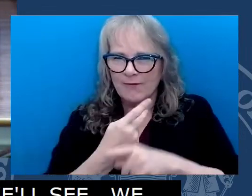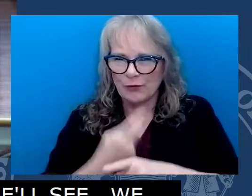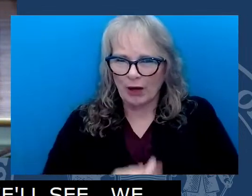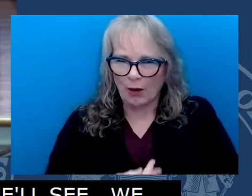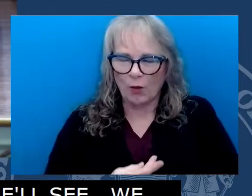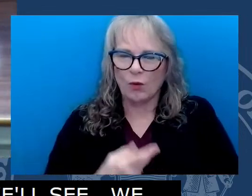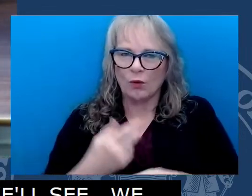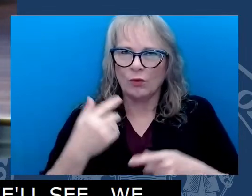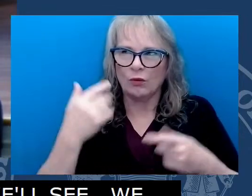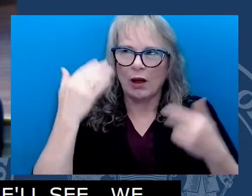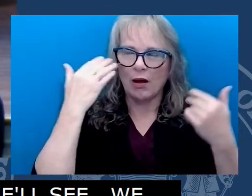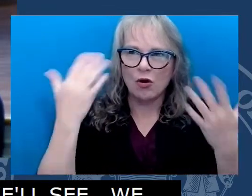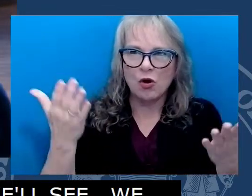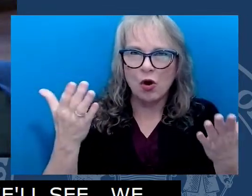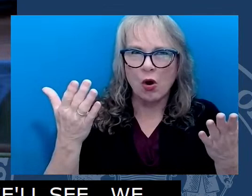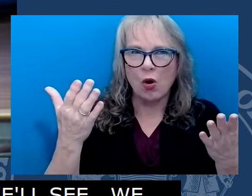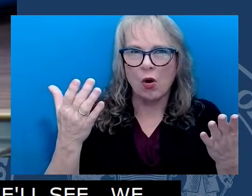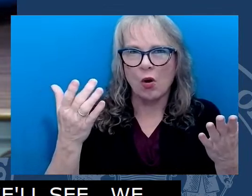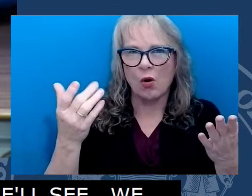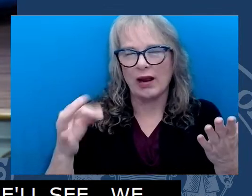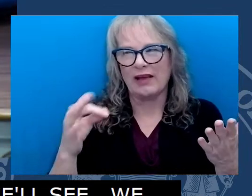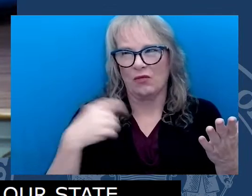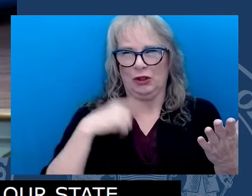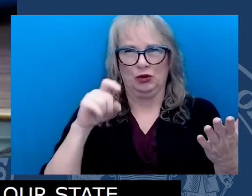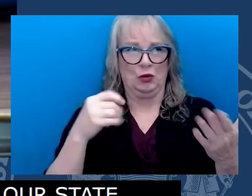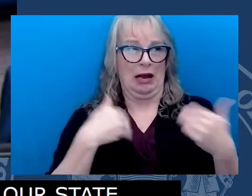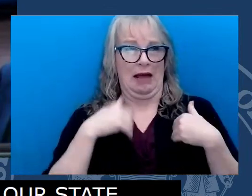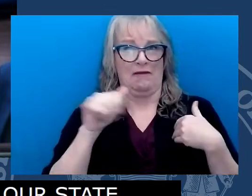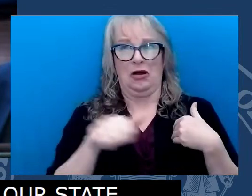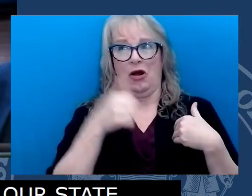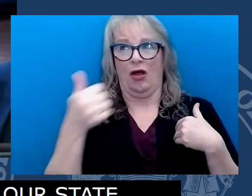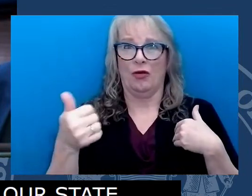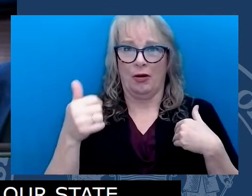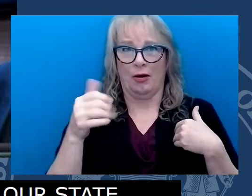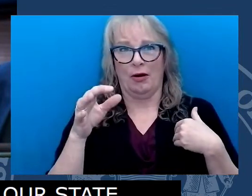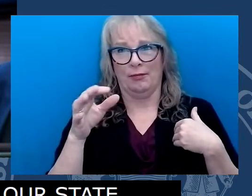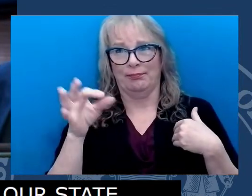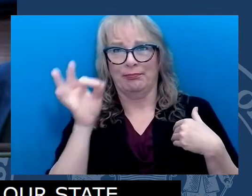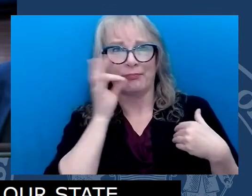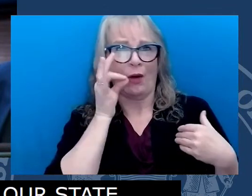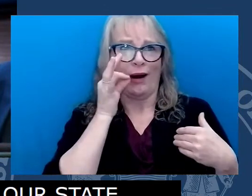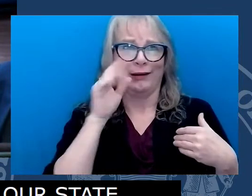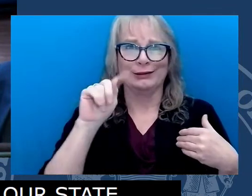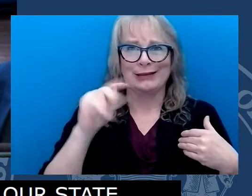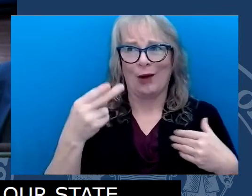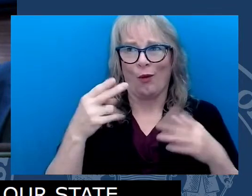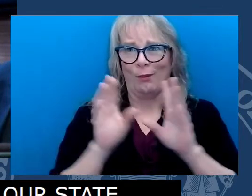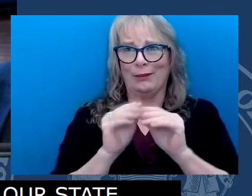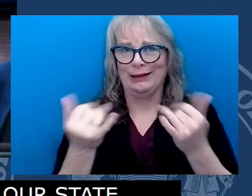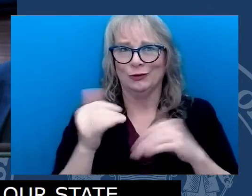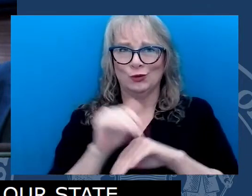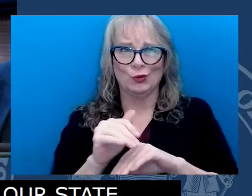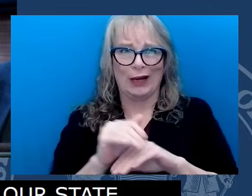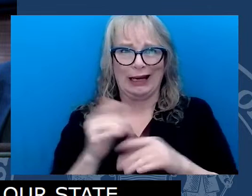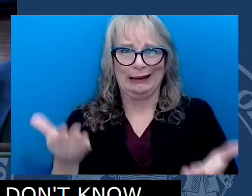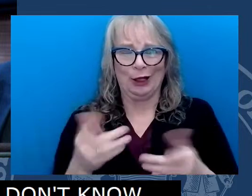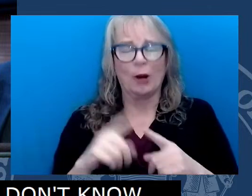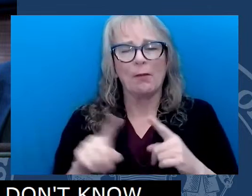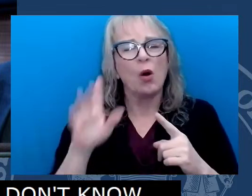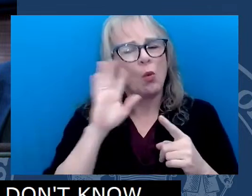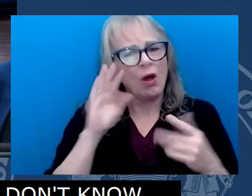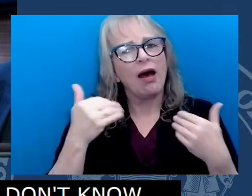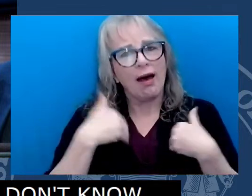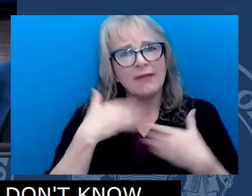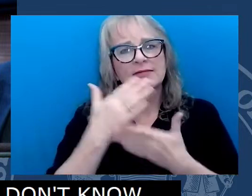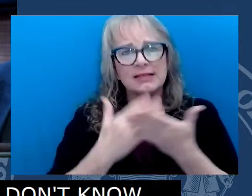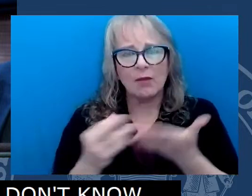another marijuana town hall meeting here tonight, but yeah, there'll be some revenue attached to it, which is part